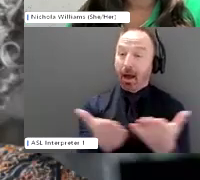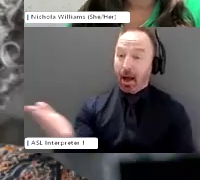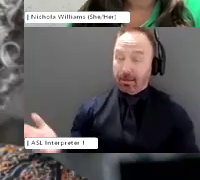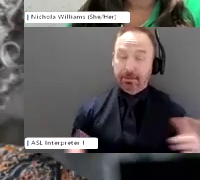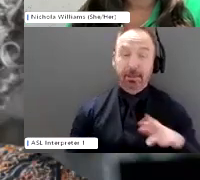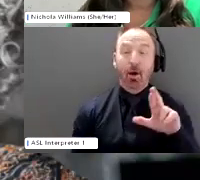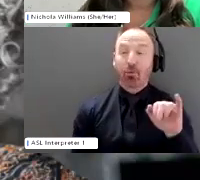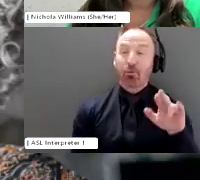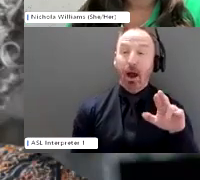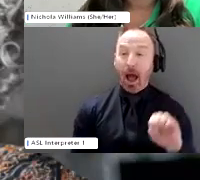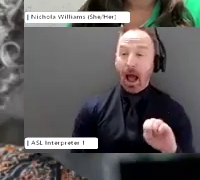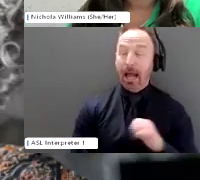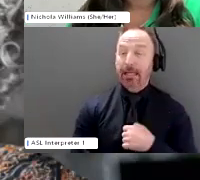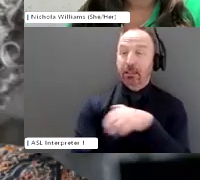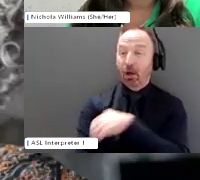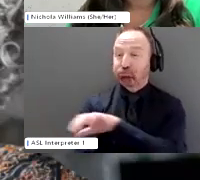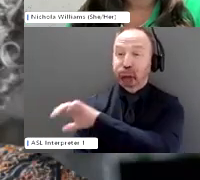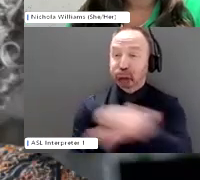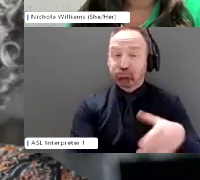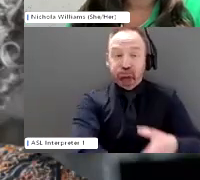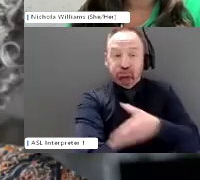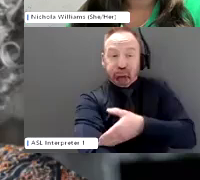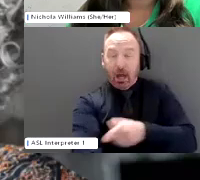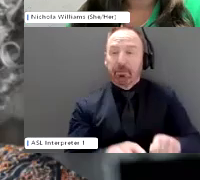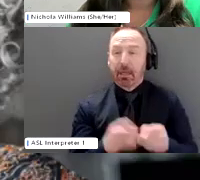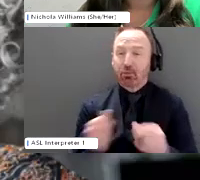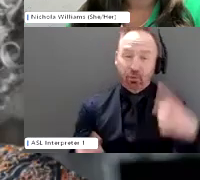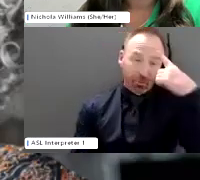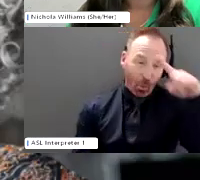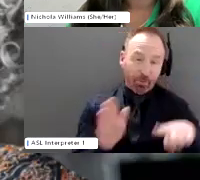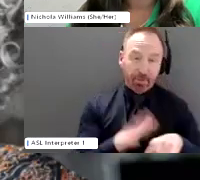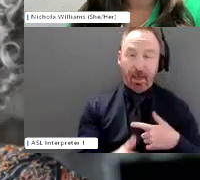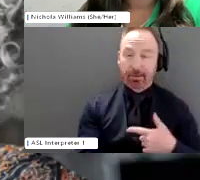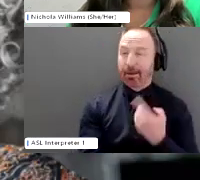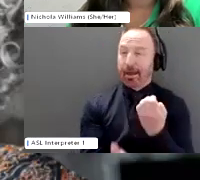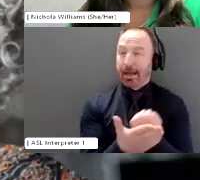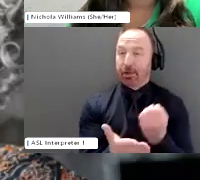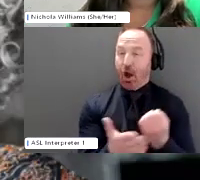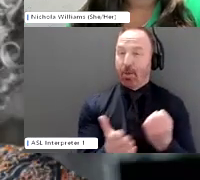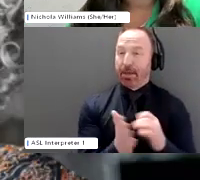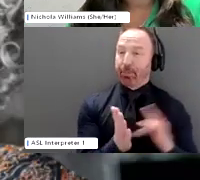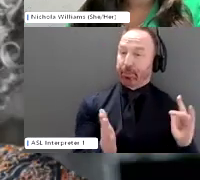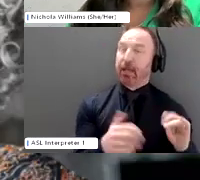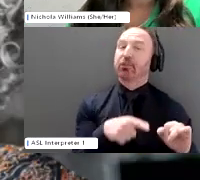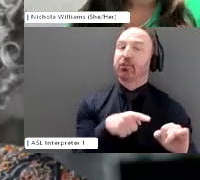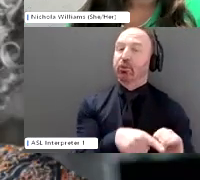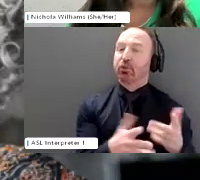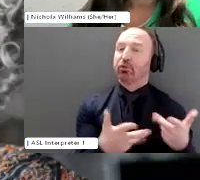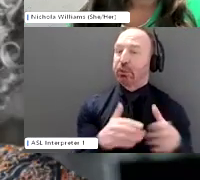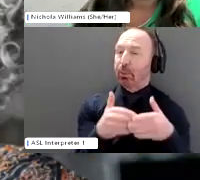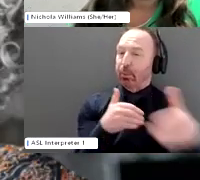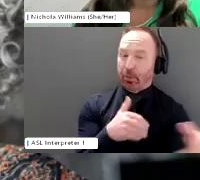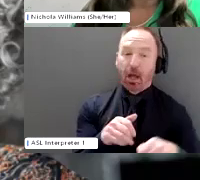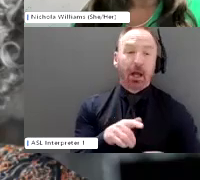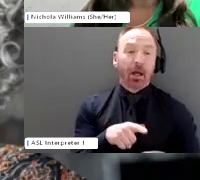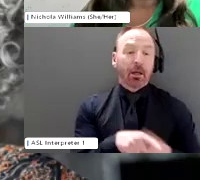We are hosting this webinar this afternoon in collaboration with the Canadian Centre for Women's Empowerment and the Canadian Network for